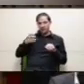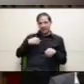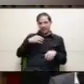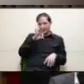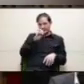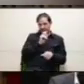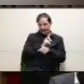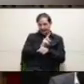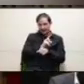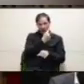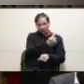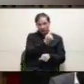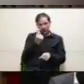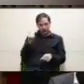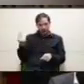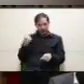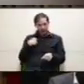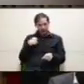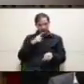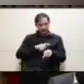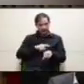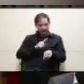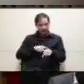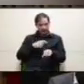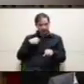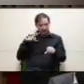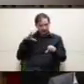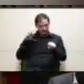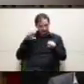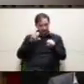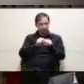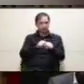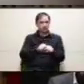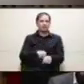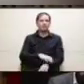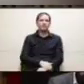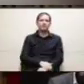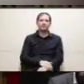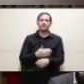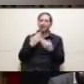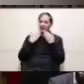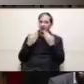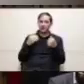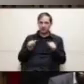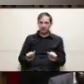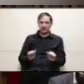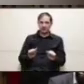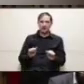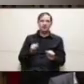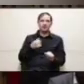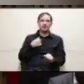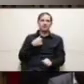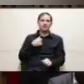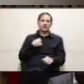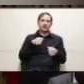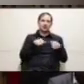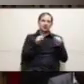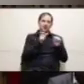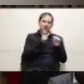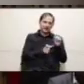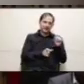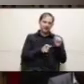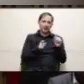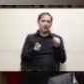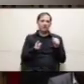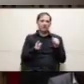for everyone now so we can try and round up. Thanks, Chair. I'm Smart, Chairperson of Provincial Public